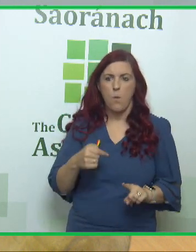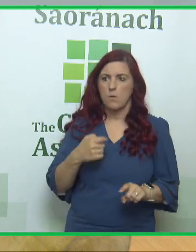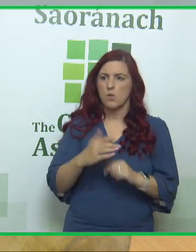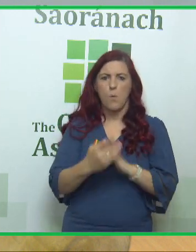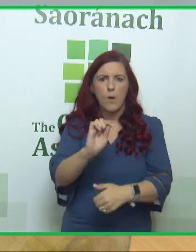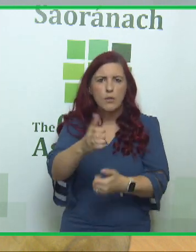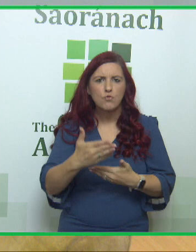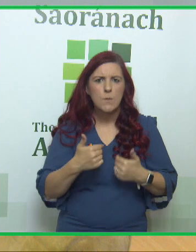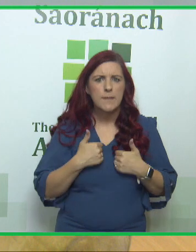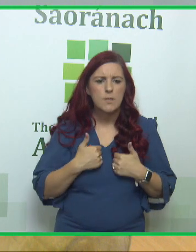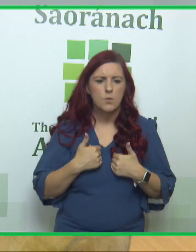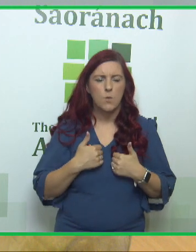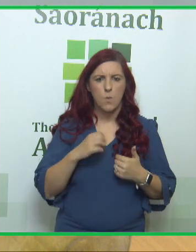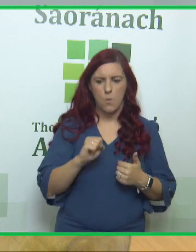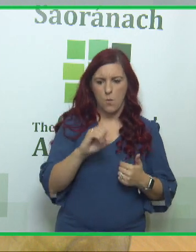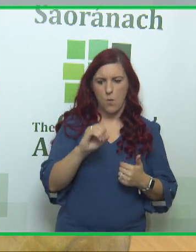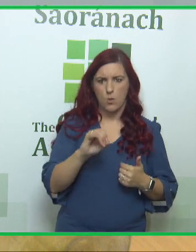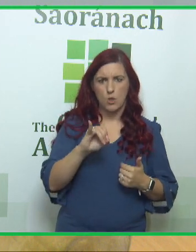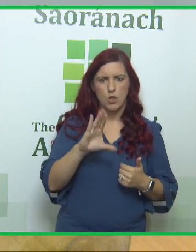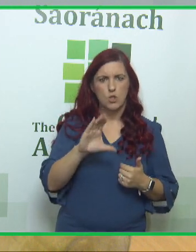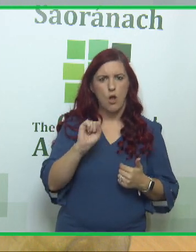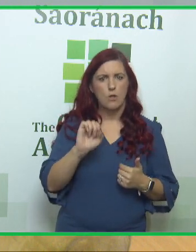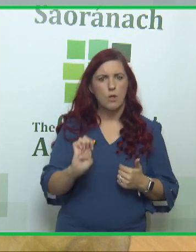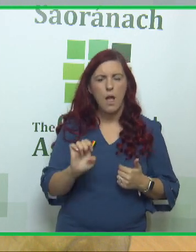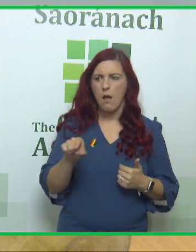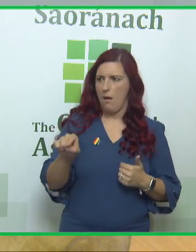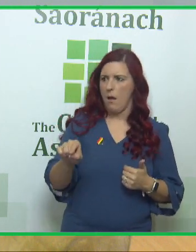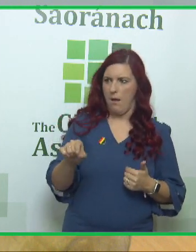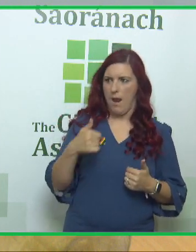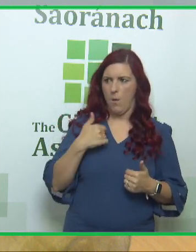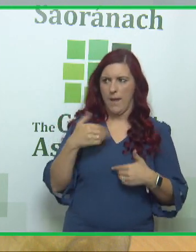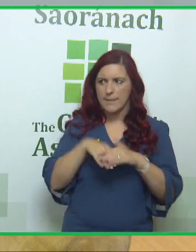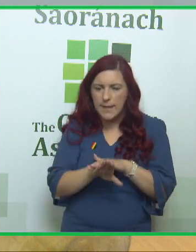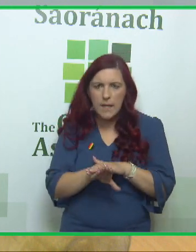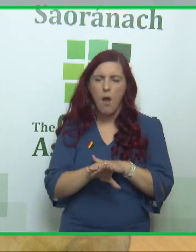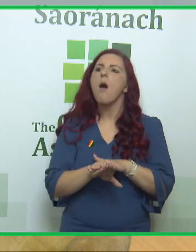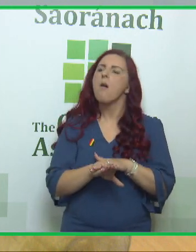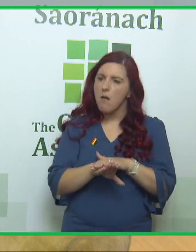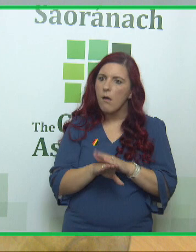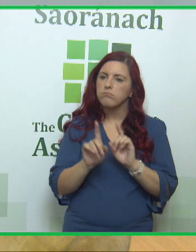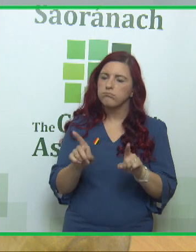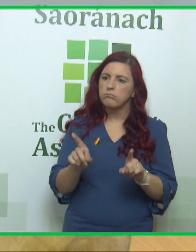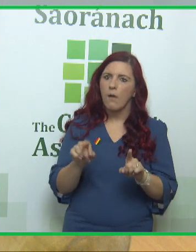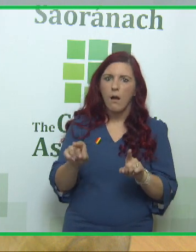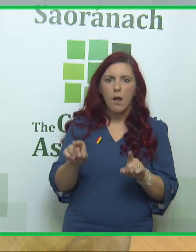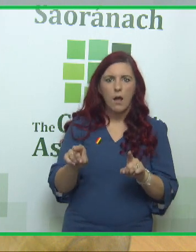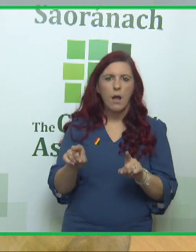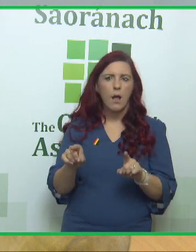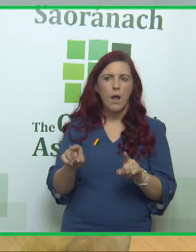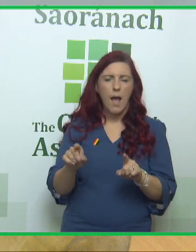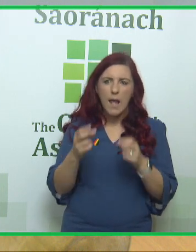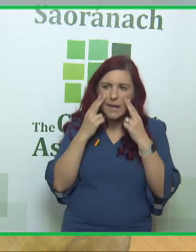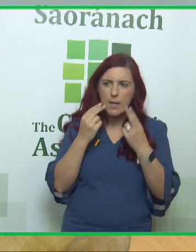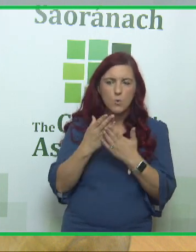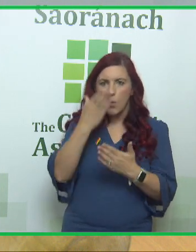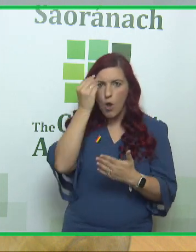to Soilse as well, and I went into Soilse and I hadn't got a clue, and I suppose I needed to learn how to